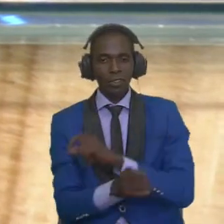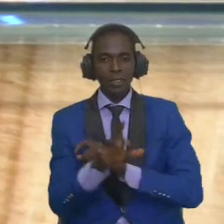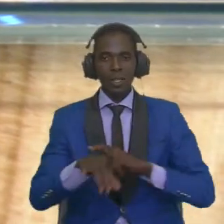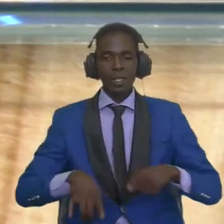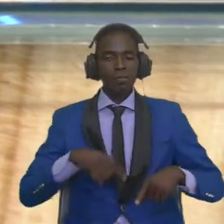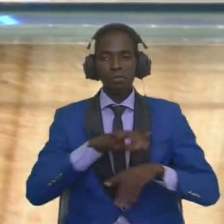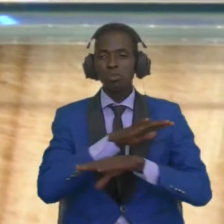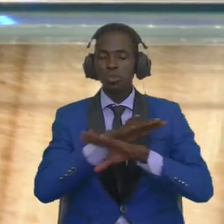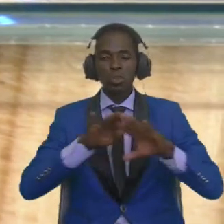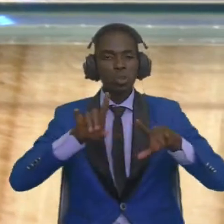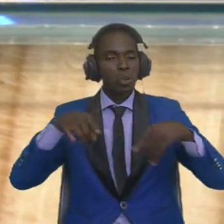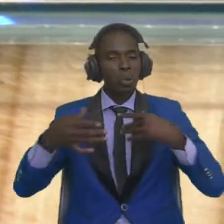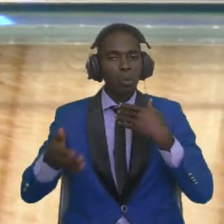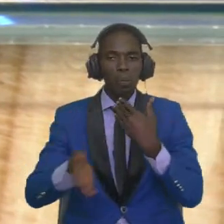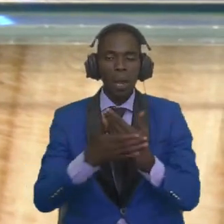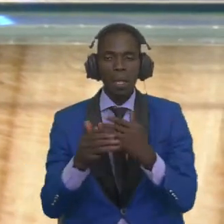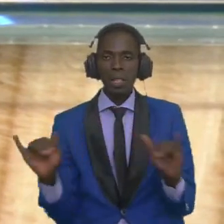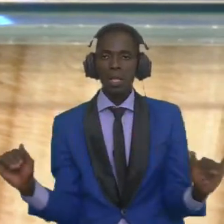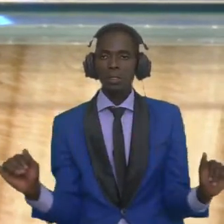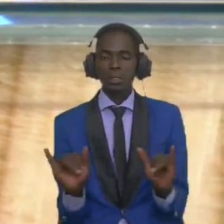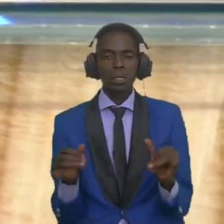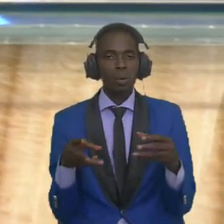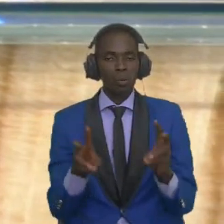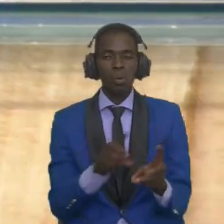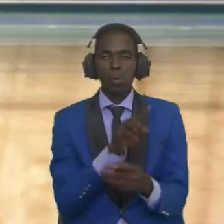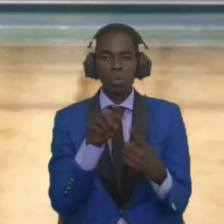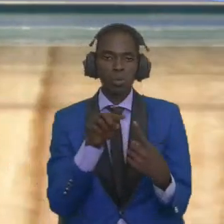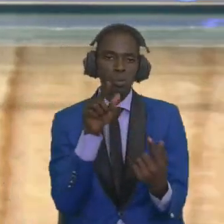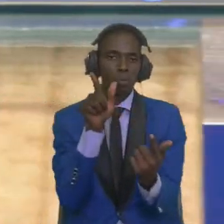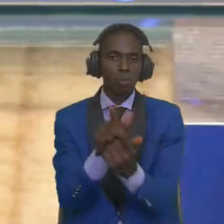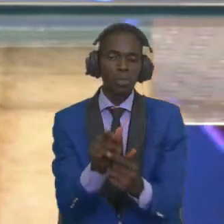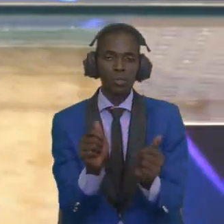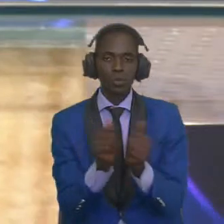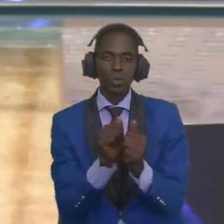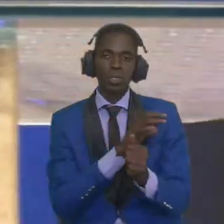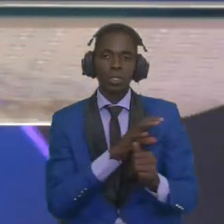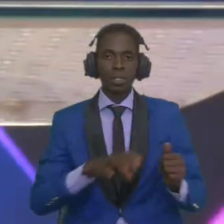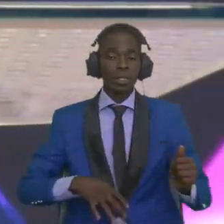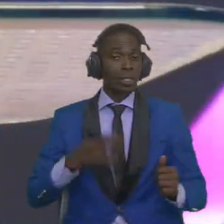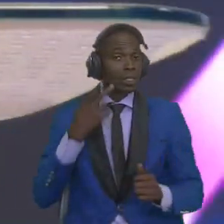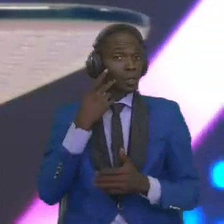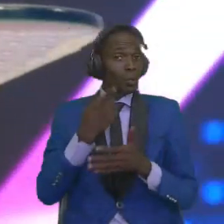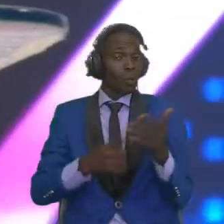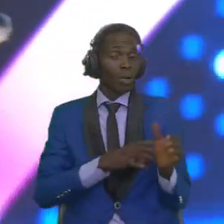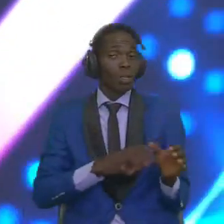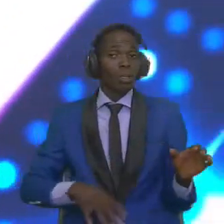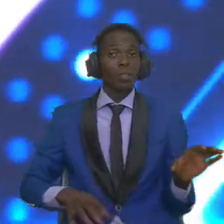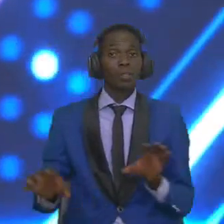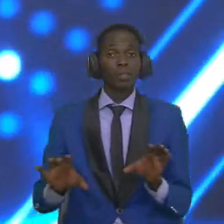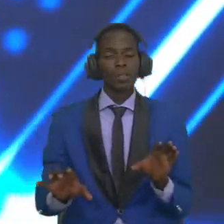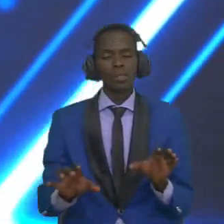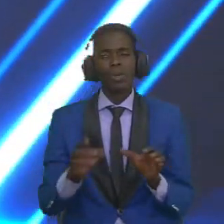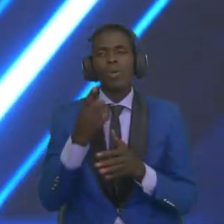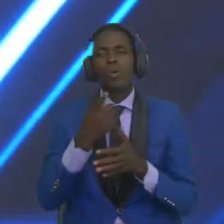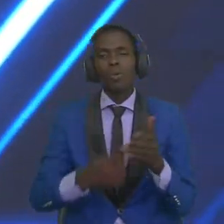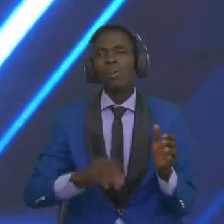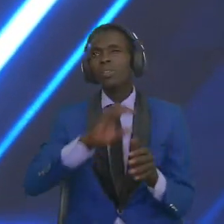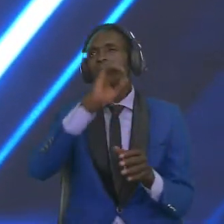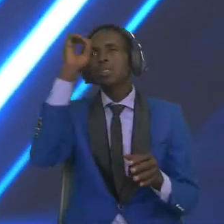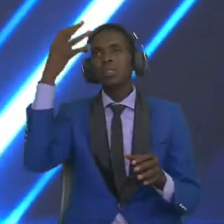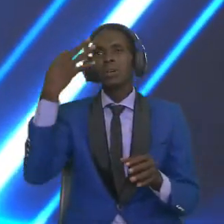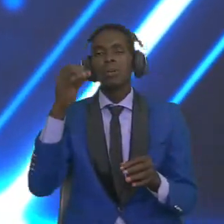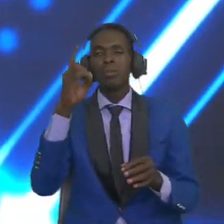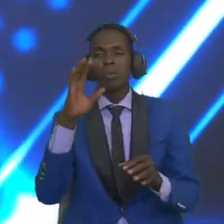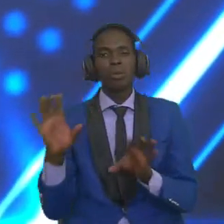never go back the same when you come to Christ. And here is what Christ does. Here is what the grace of